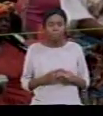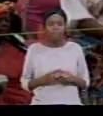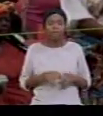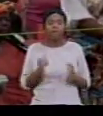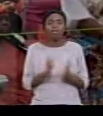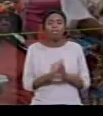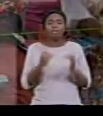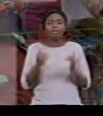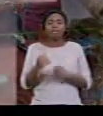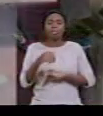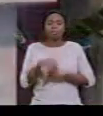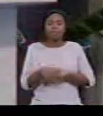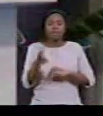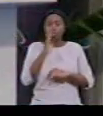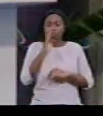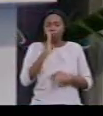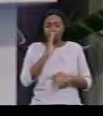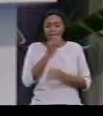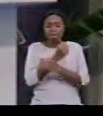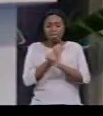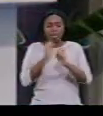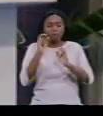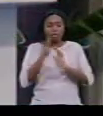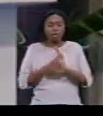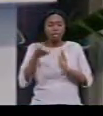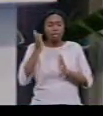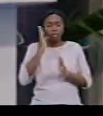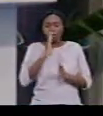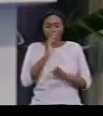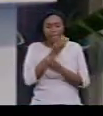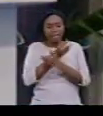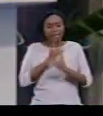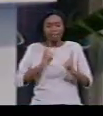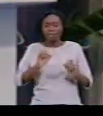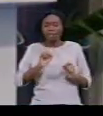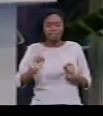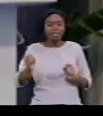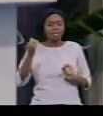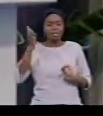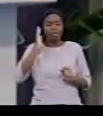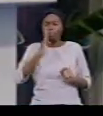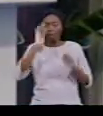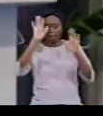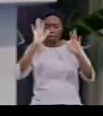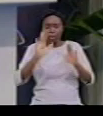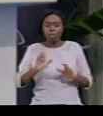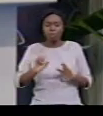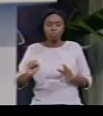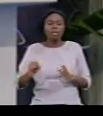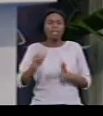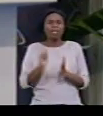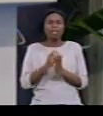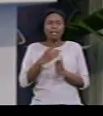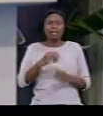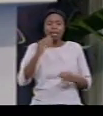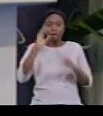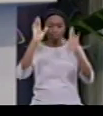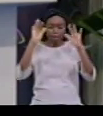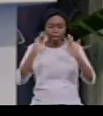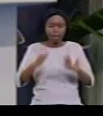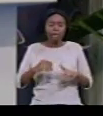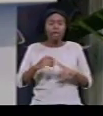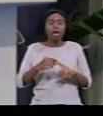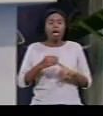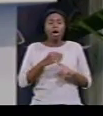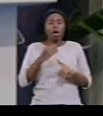tonight there be salvation, there be deliverances, there be miracles, like the rain and the dew from heaven upon